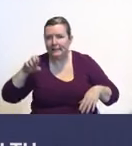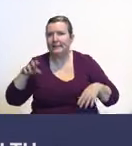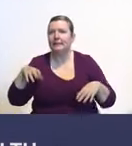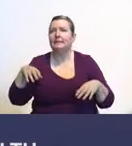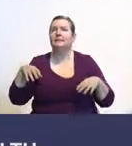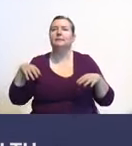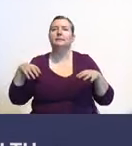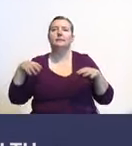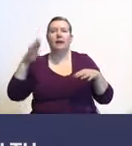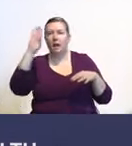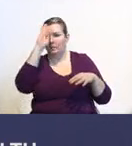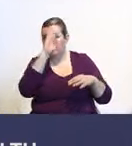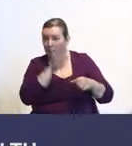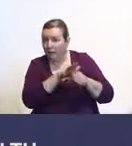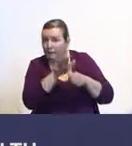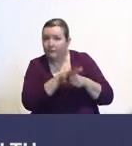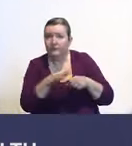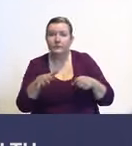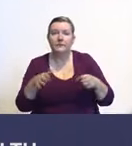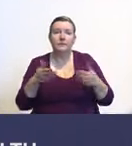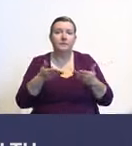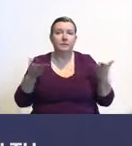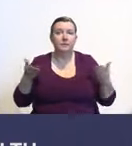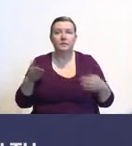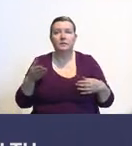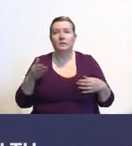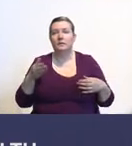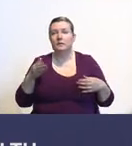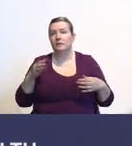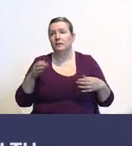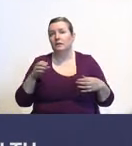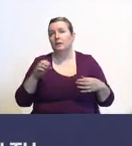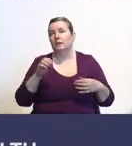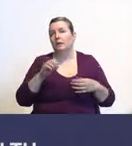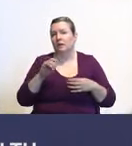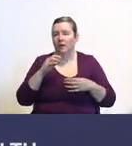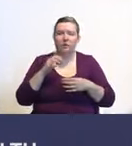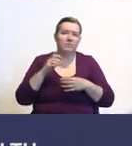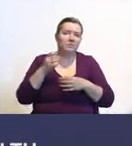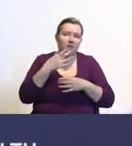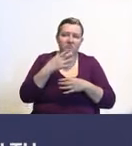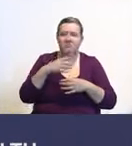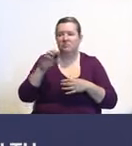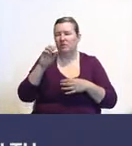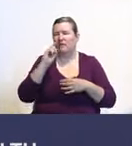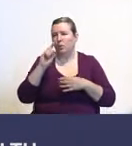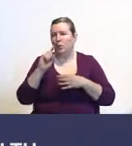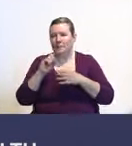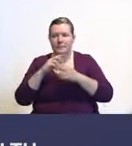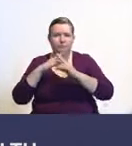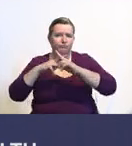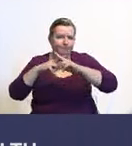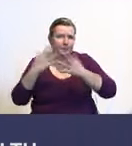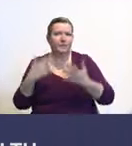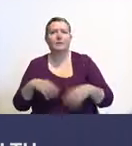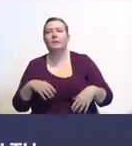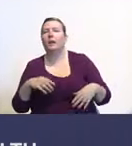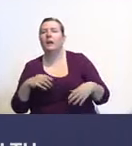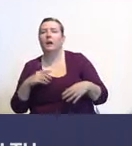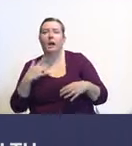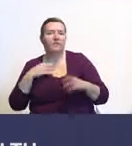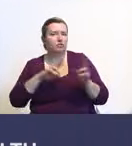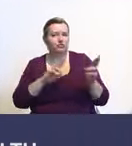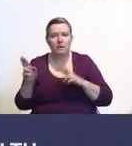hospital capacities, antivirals, monoclonal antibodies, whatever it is that we've got a wall of resources